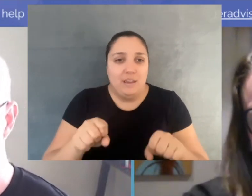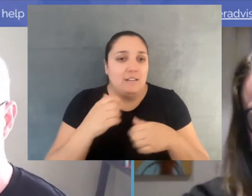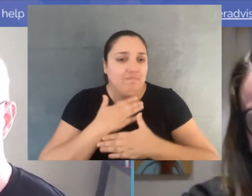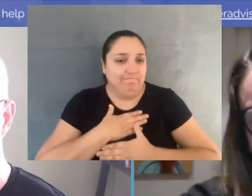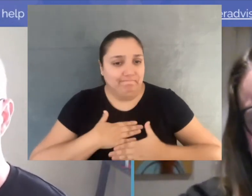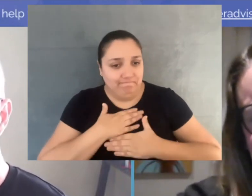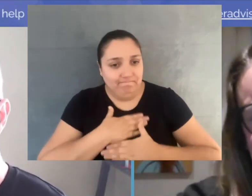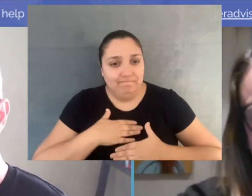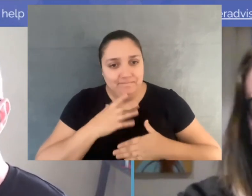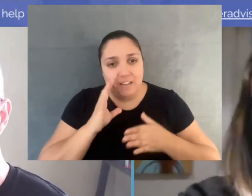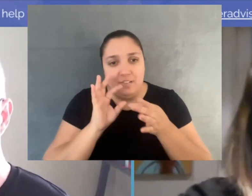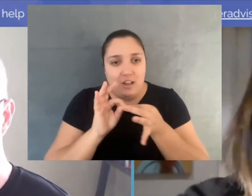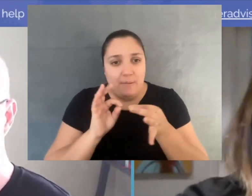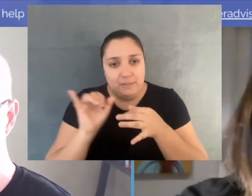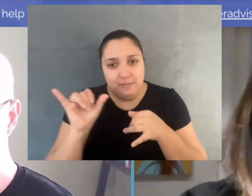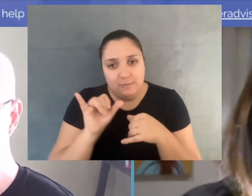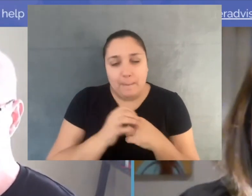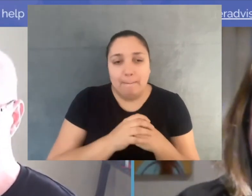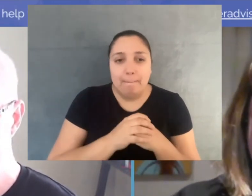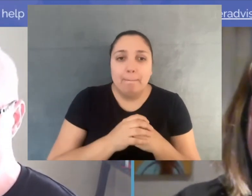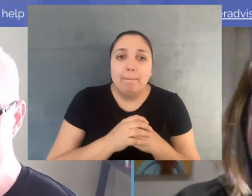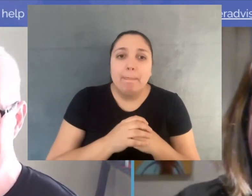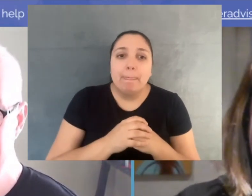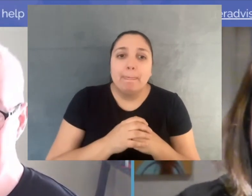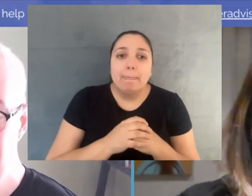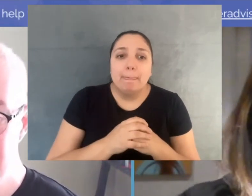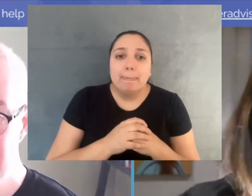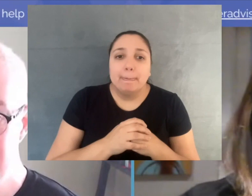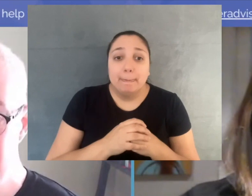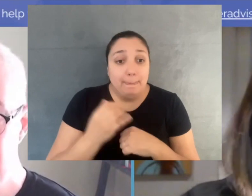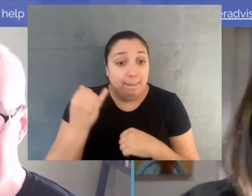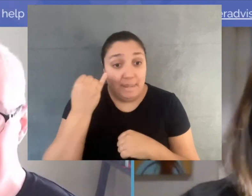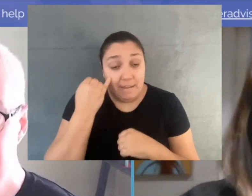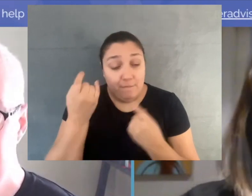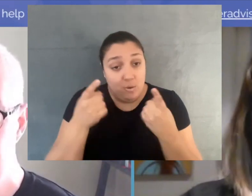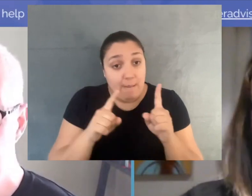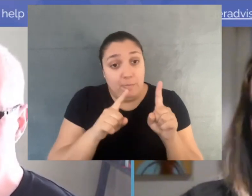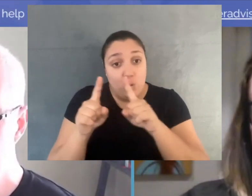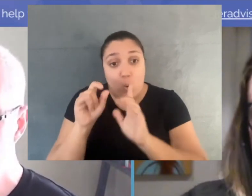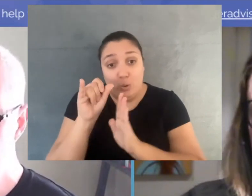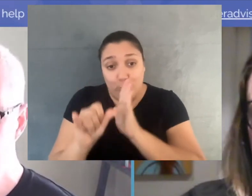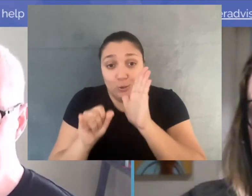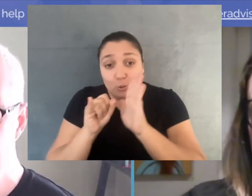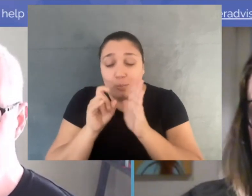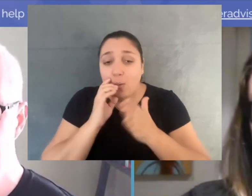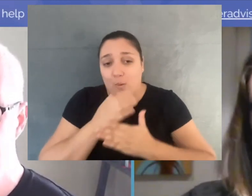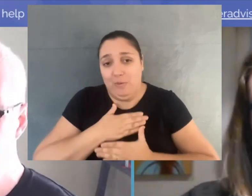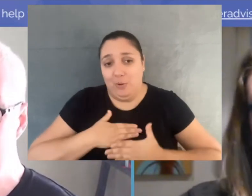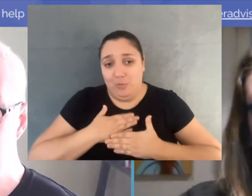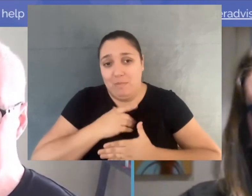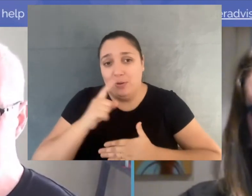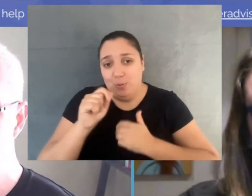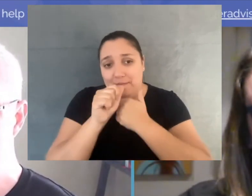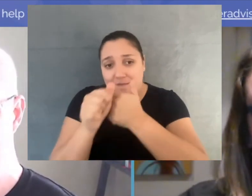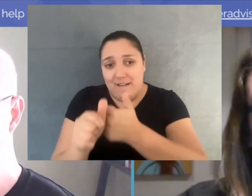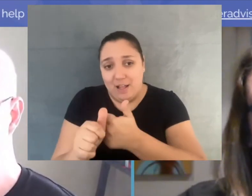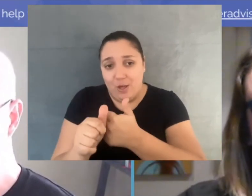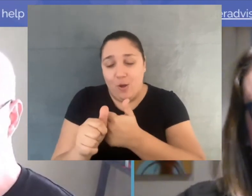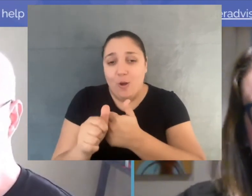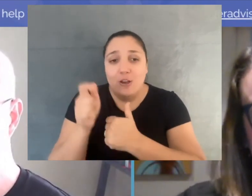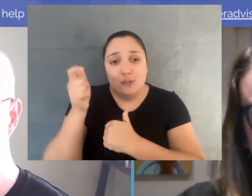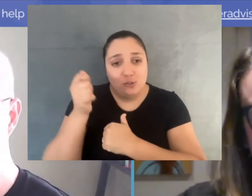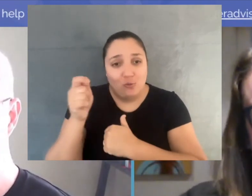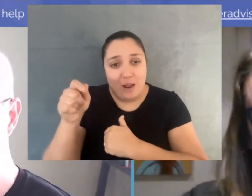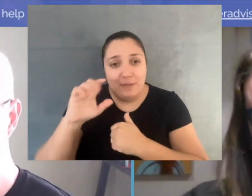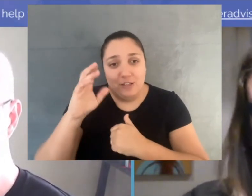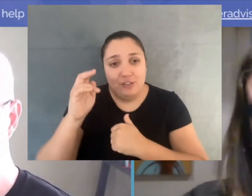discussion as well. So that you can enjoy them and have comments on them as well. If you do happen to go out to YouTube, I would be